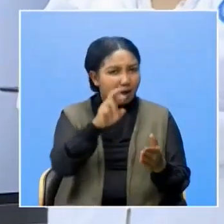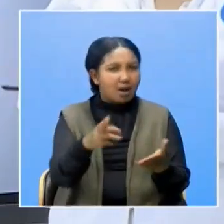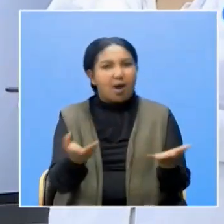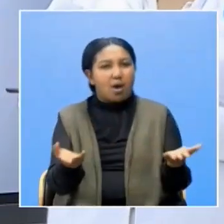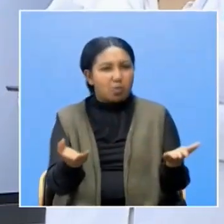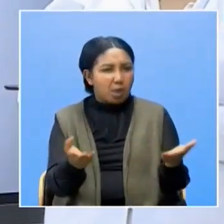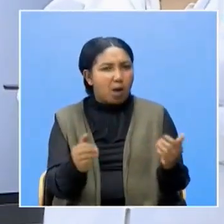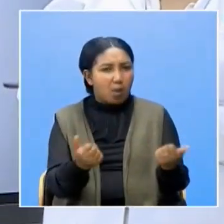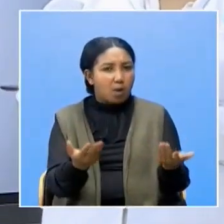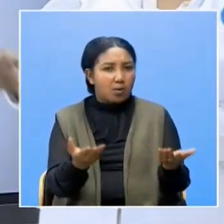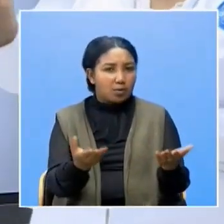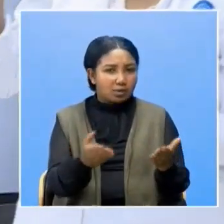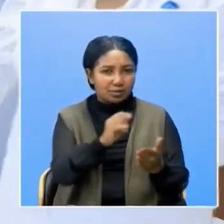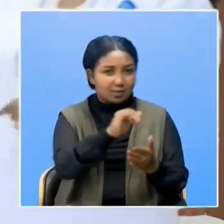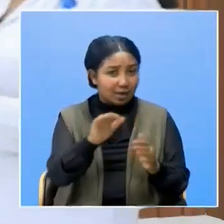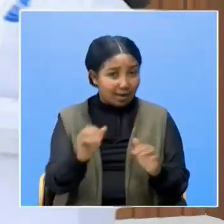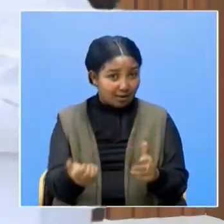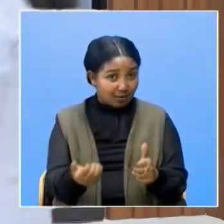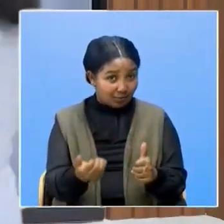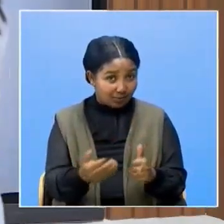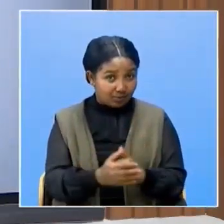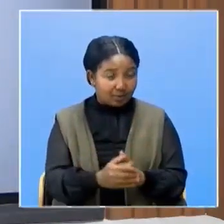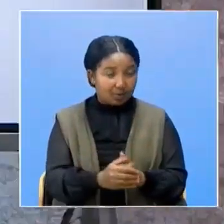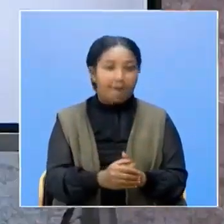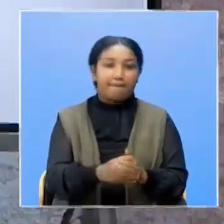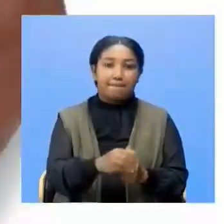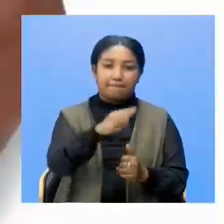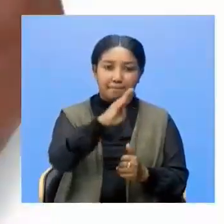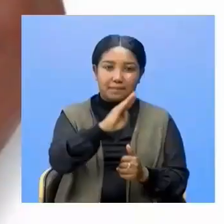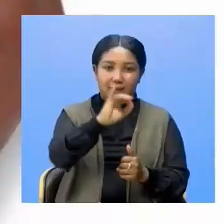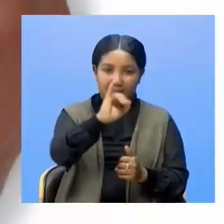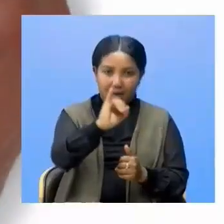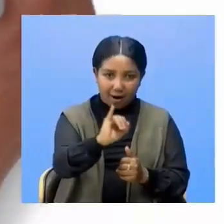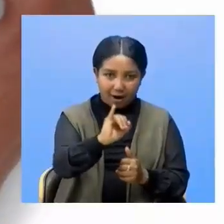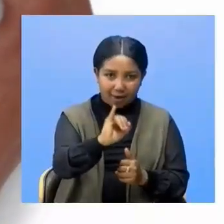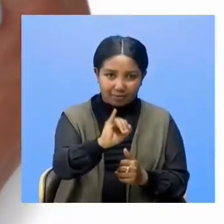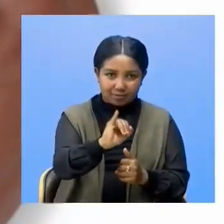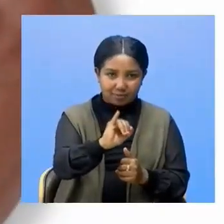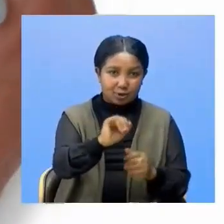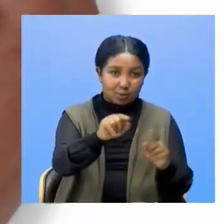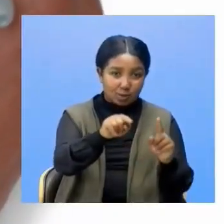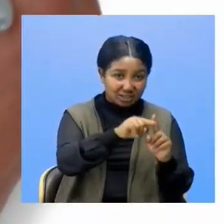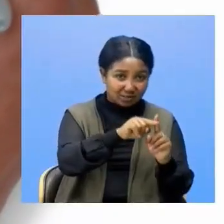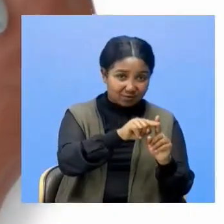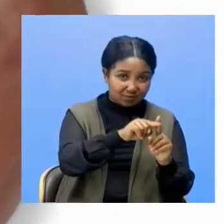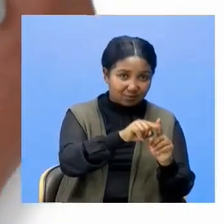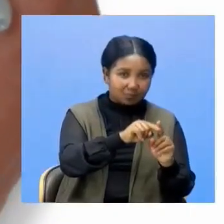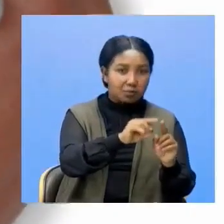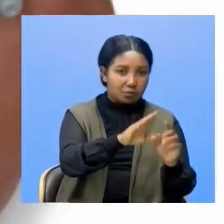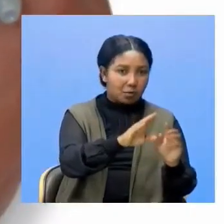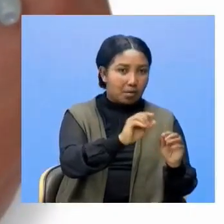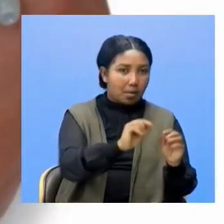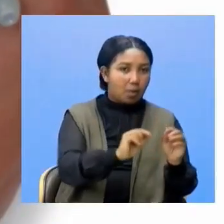spelling? Good. B-I. Look, this is its positive form. Yeah?